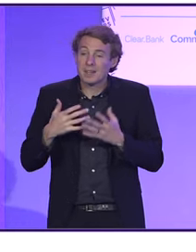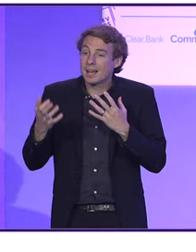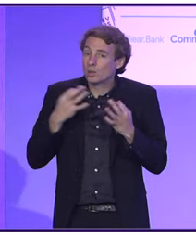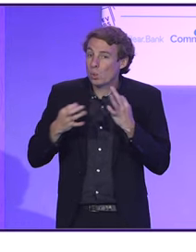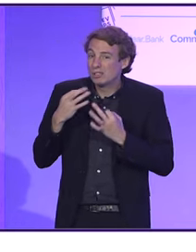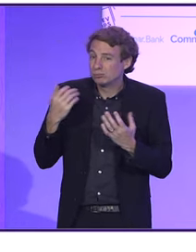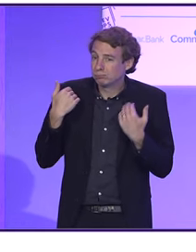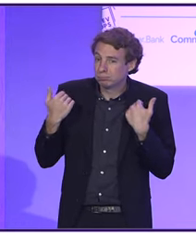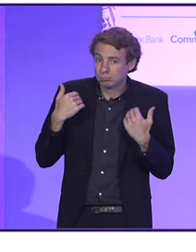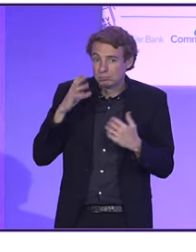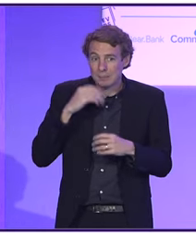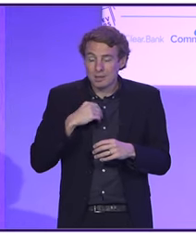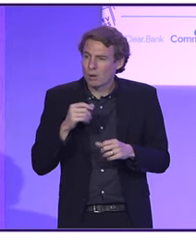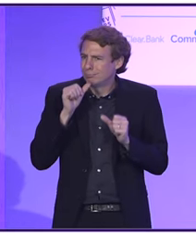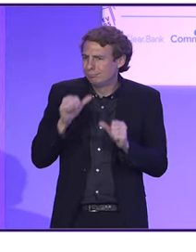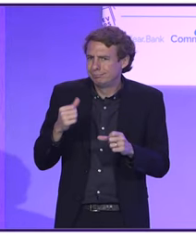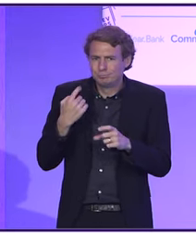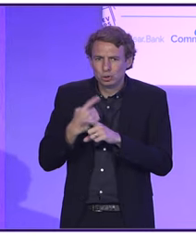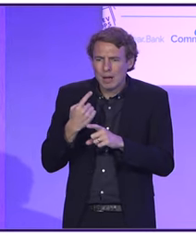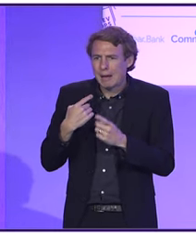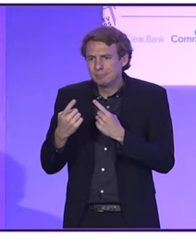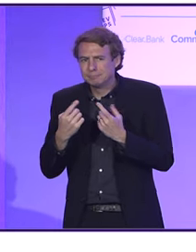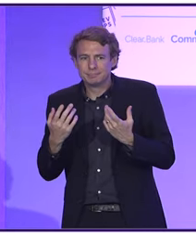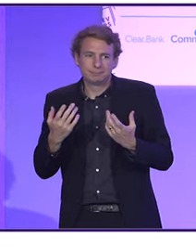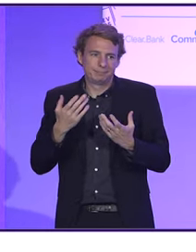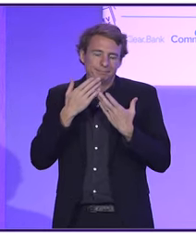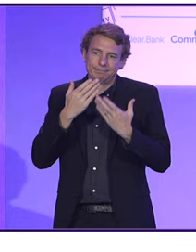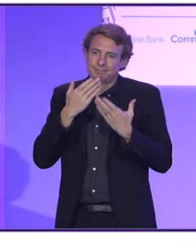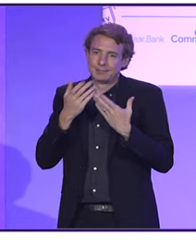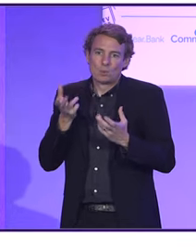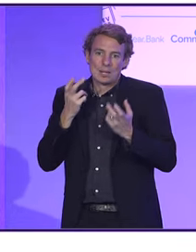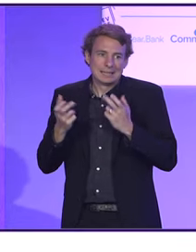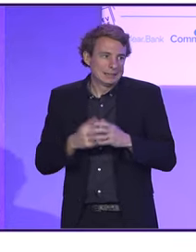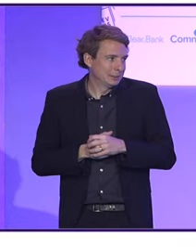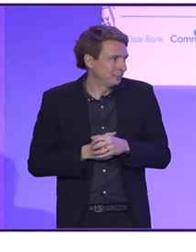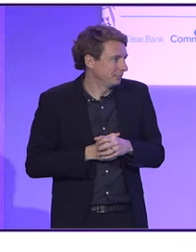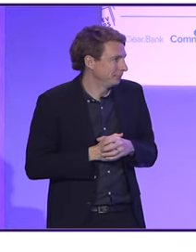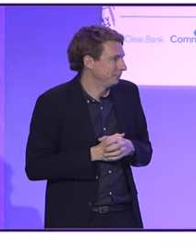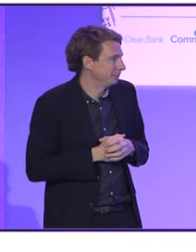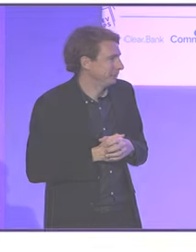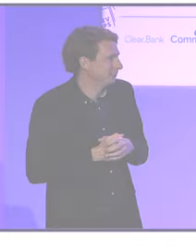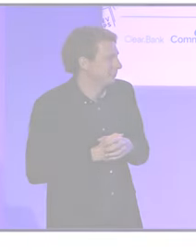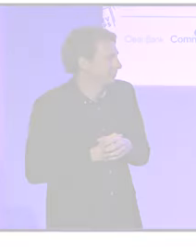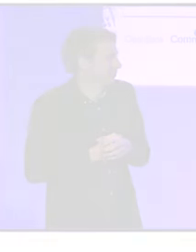the event. I love to chat, and thank you for listening. And wow, this was scary. Oh my God.